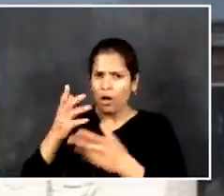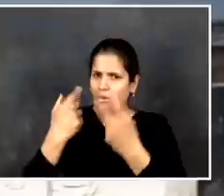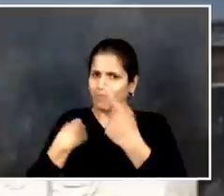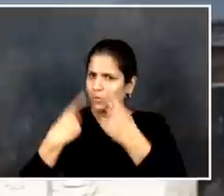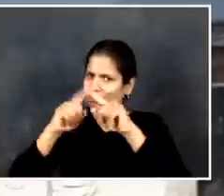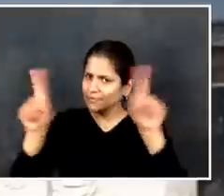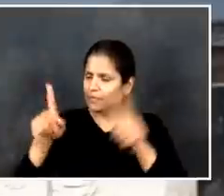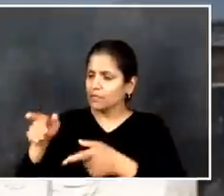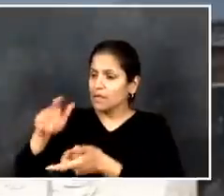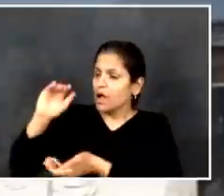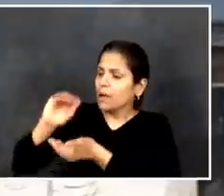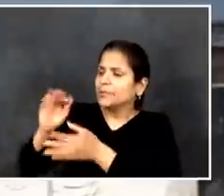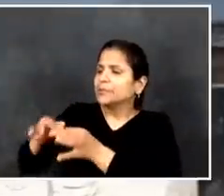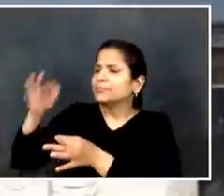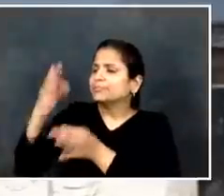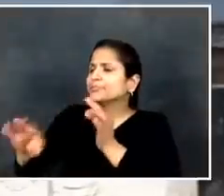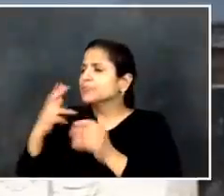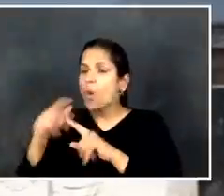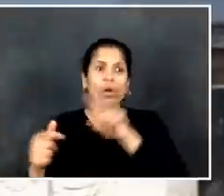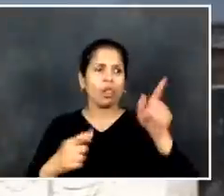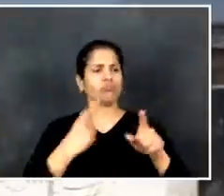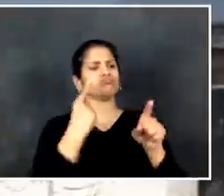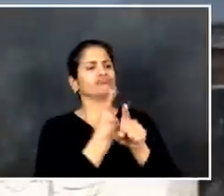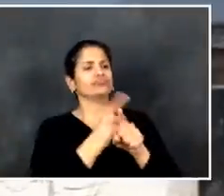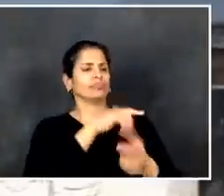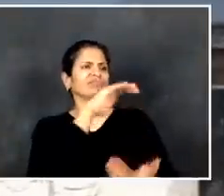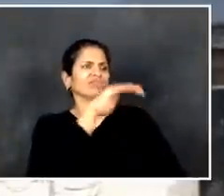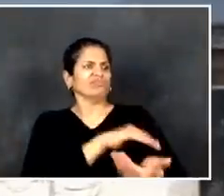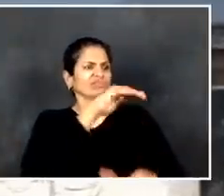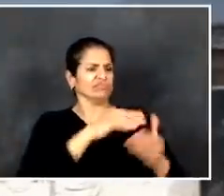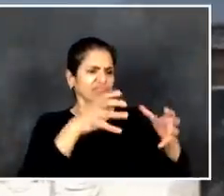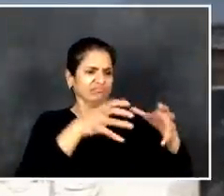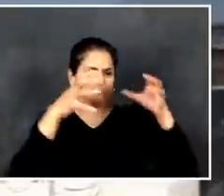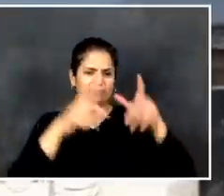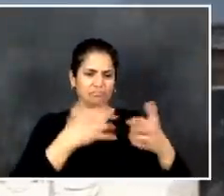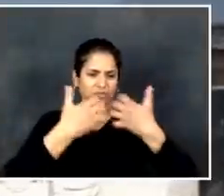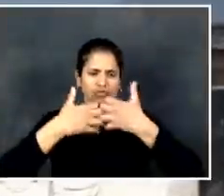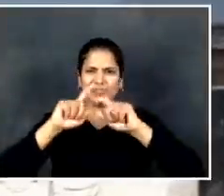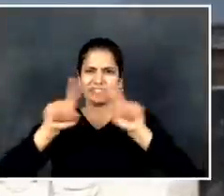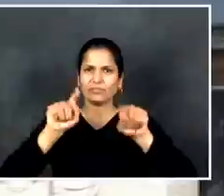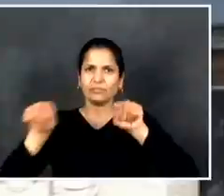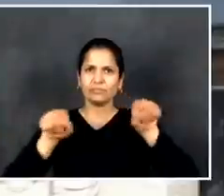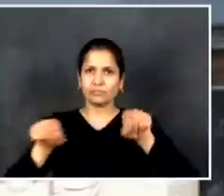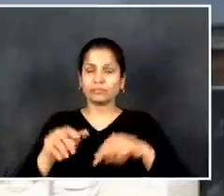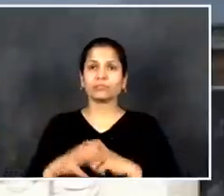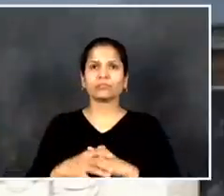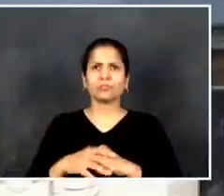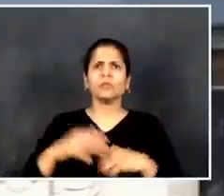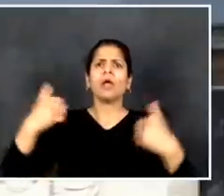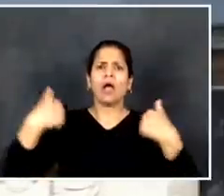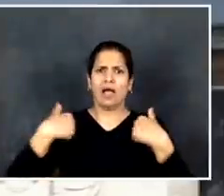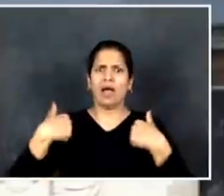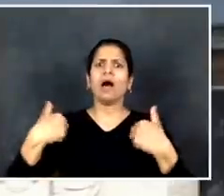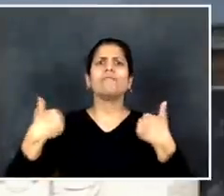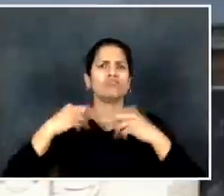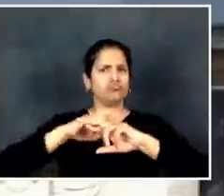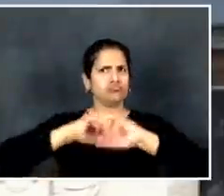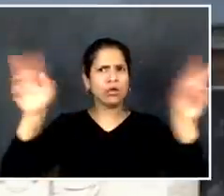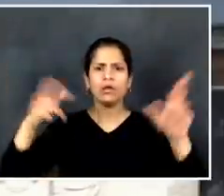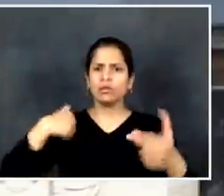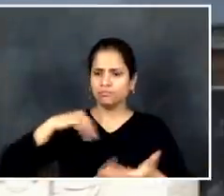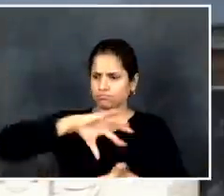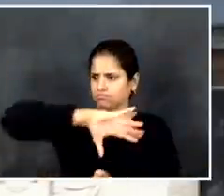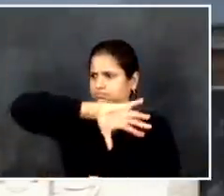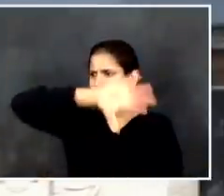different things in the reserve over time, and I'll in the coming weeks, I'll detail what we intend to have and how we're